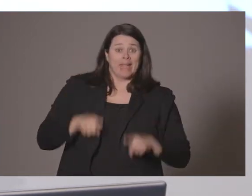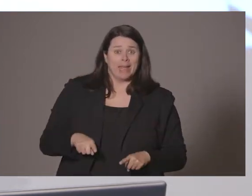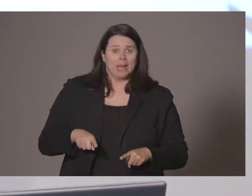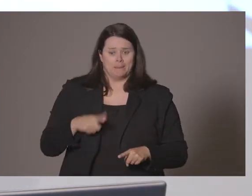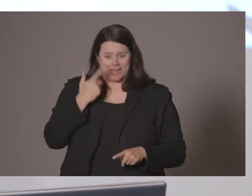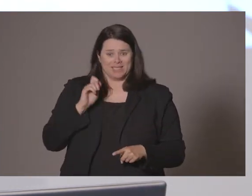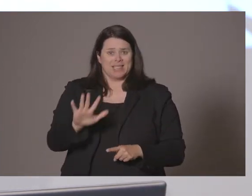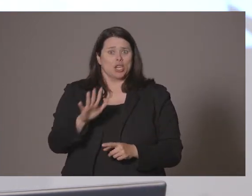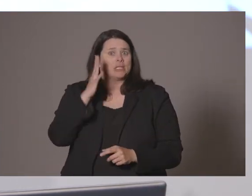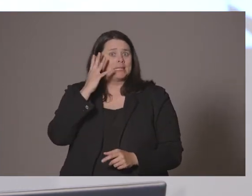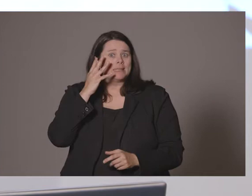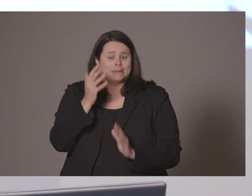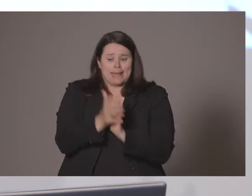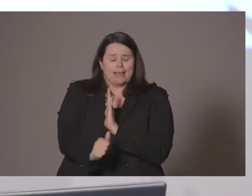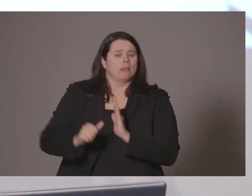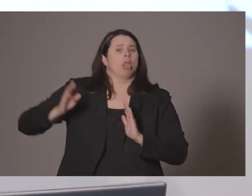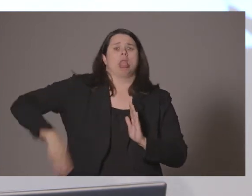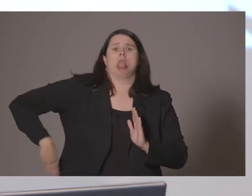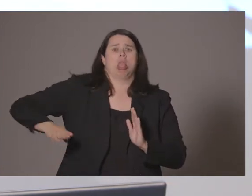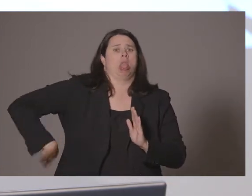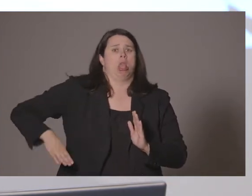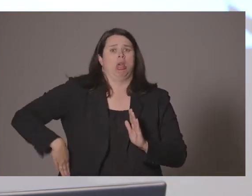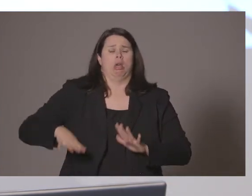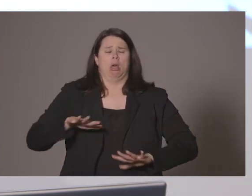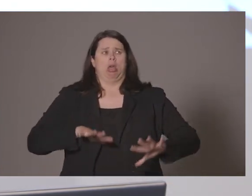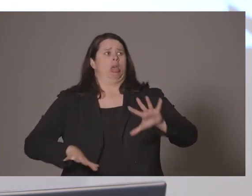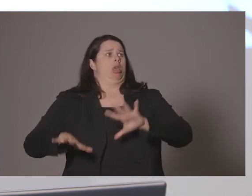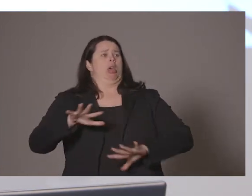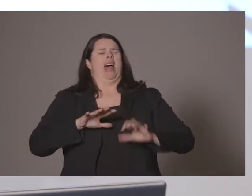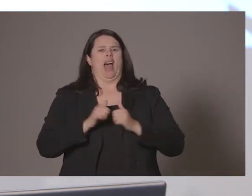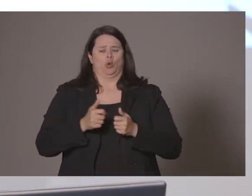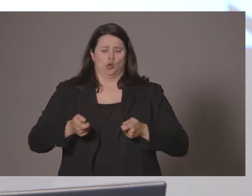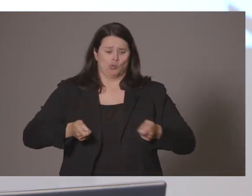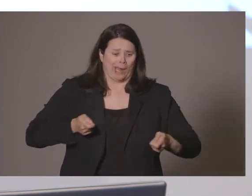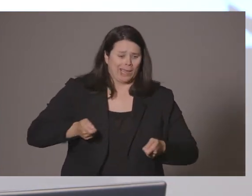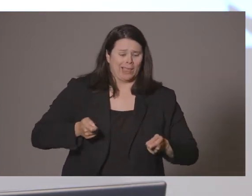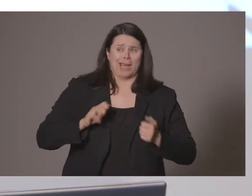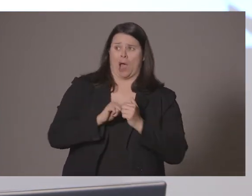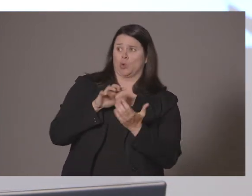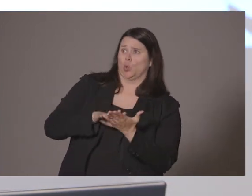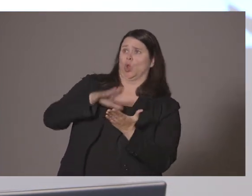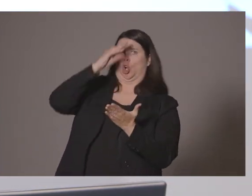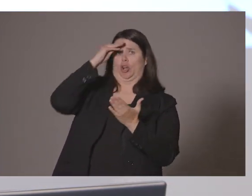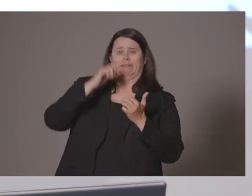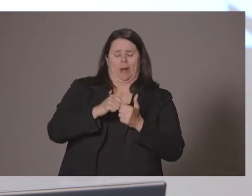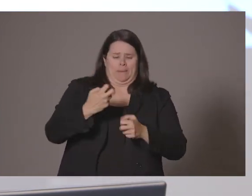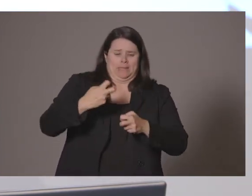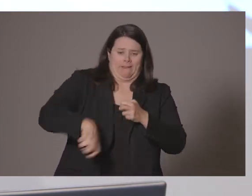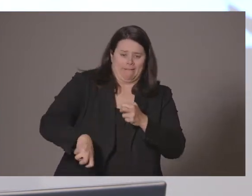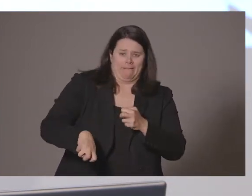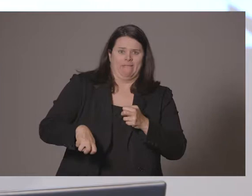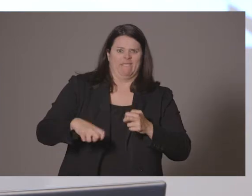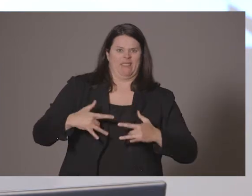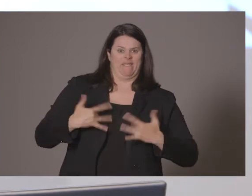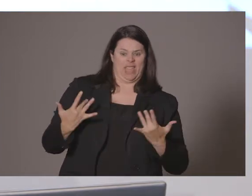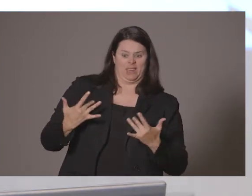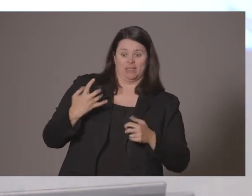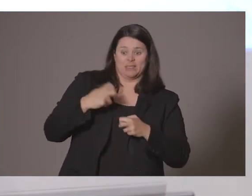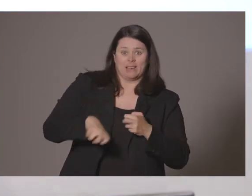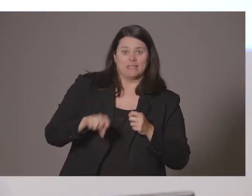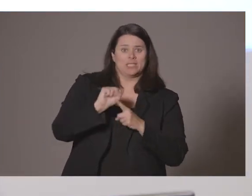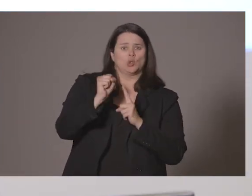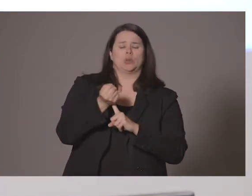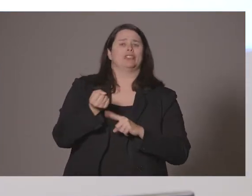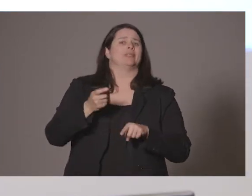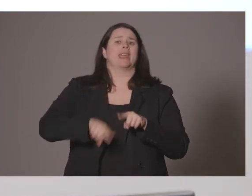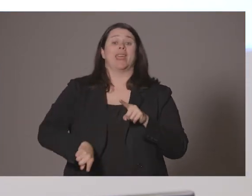those skill sets that might help them discharge or regulate or learn from a really difficult event or circumstance.